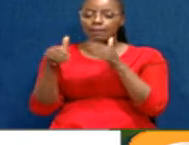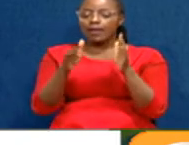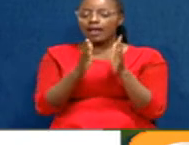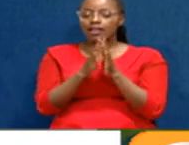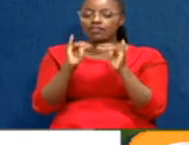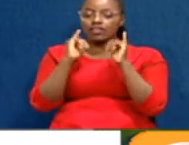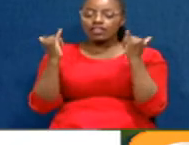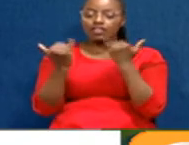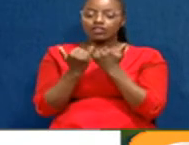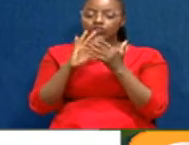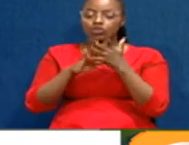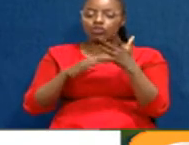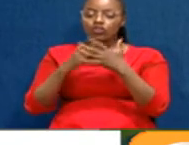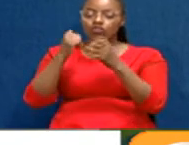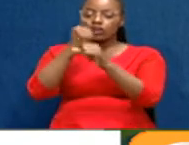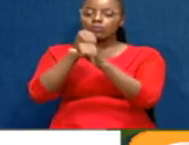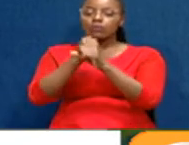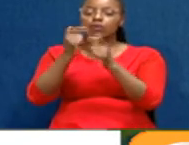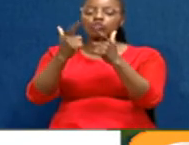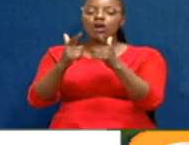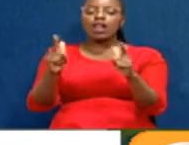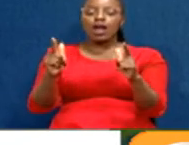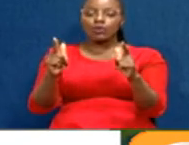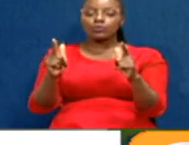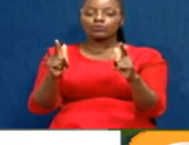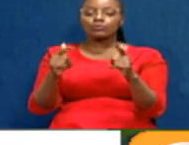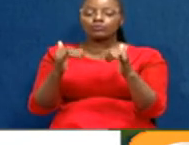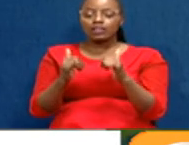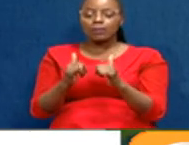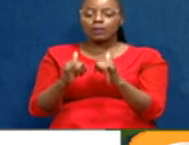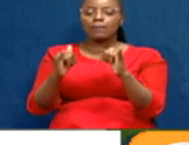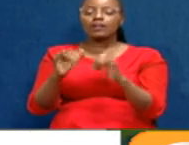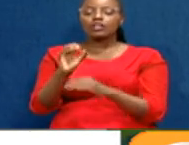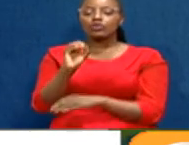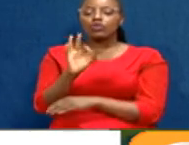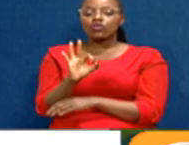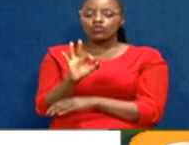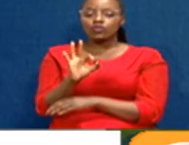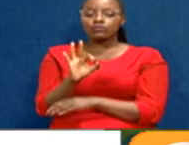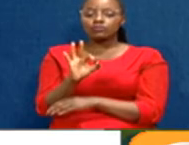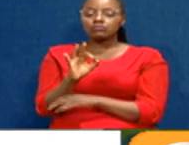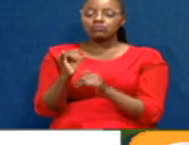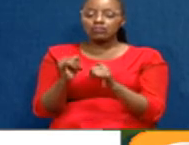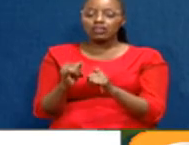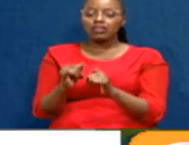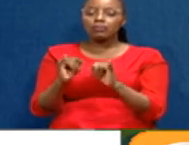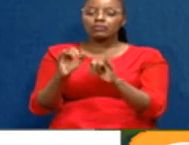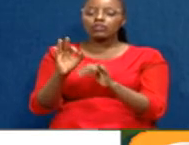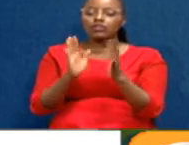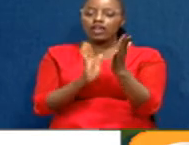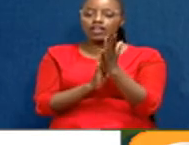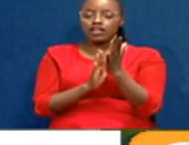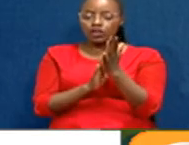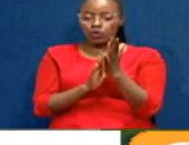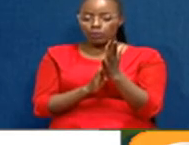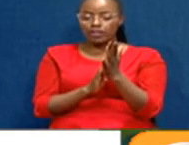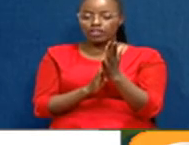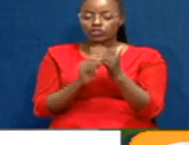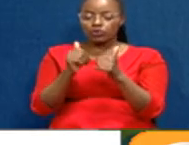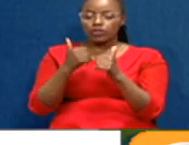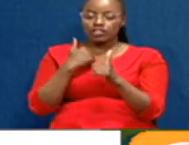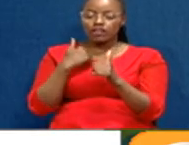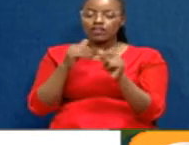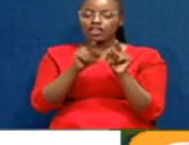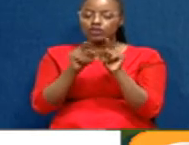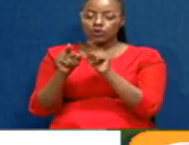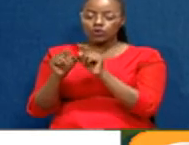and the institutional framework to allow for the implementation of the recommendations thereof.